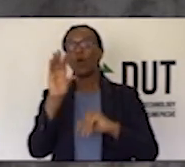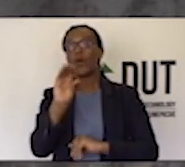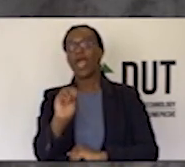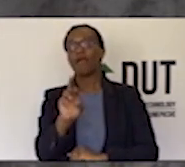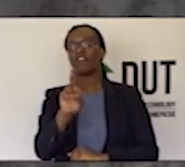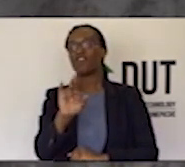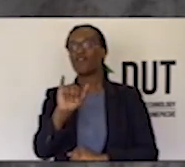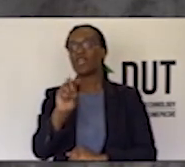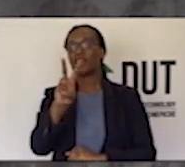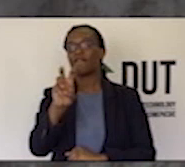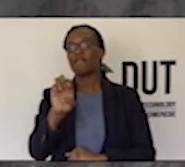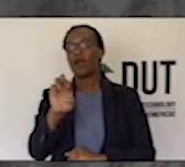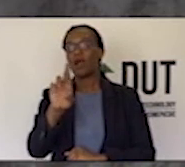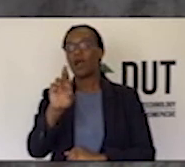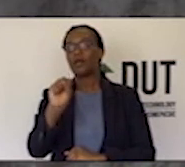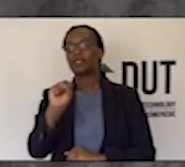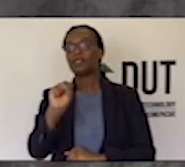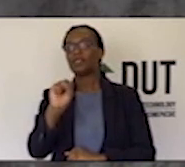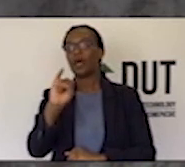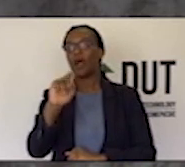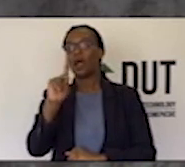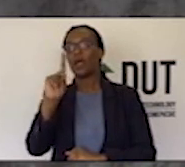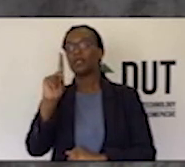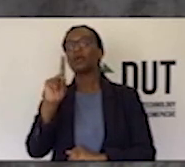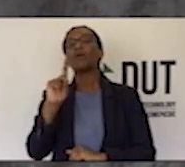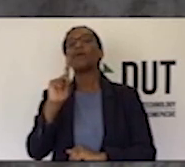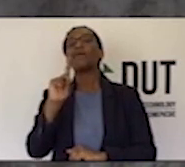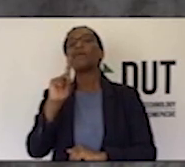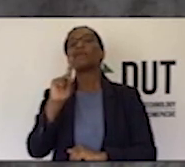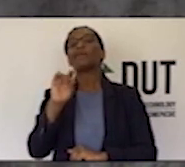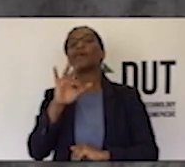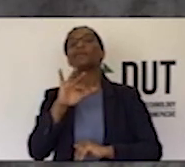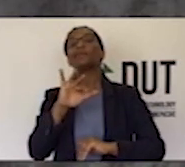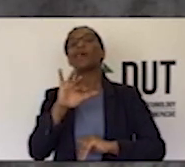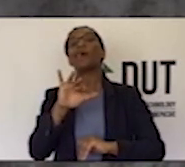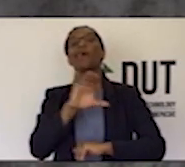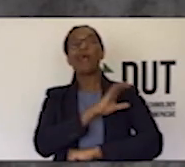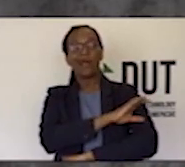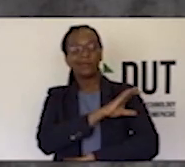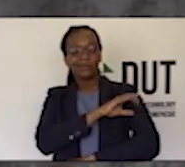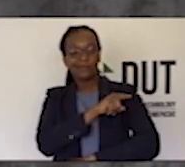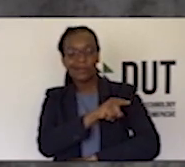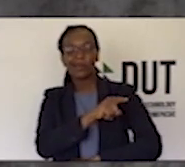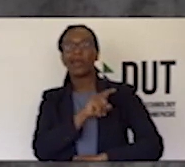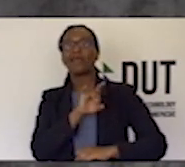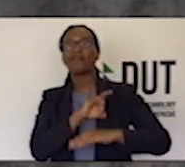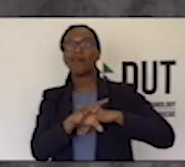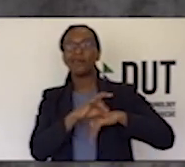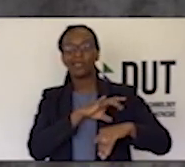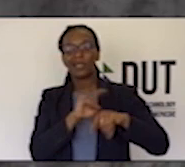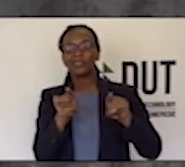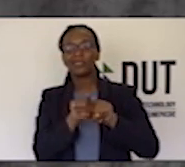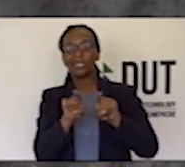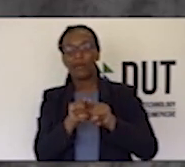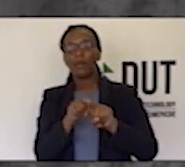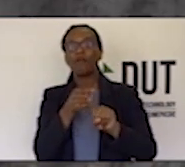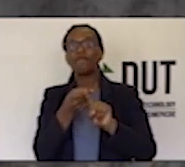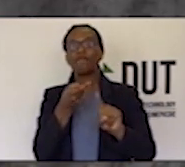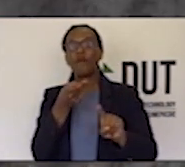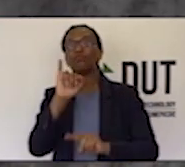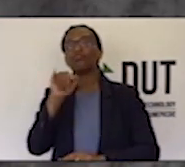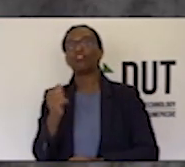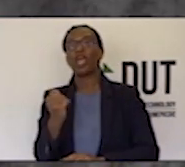Riverside campus the counseling and the clinic situated at the J block, where also the